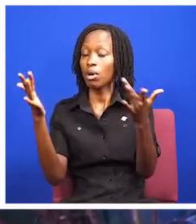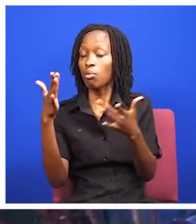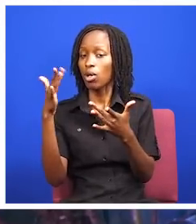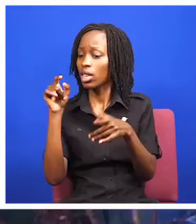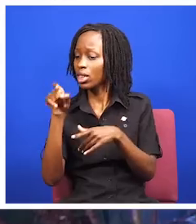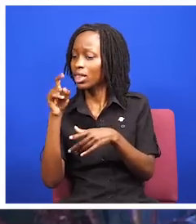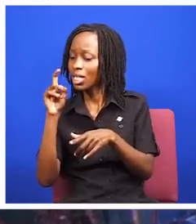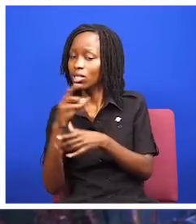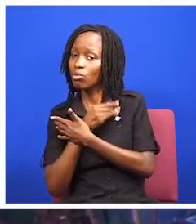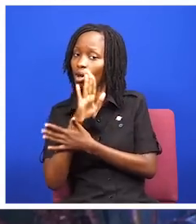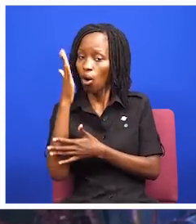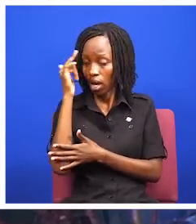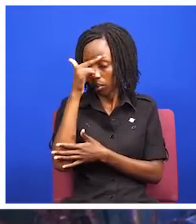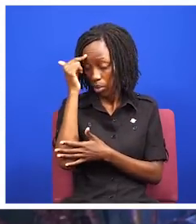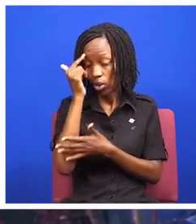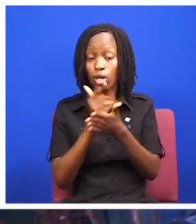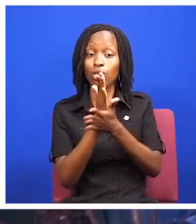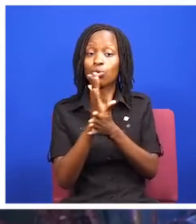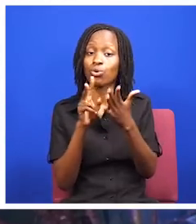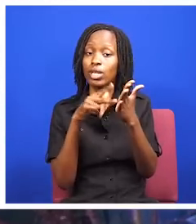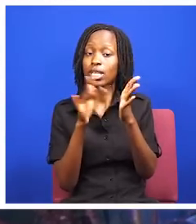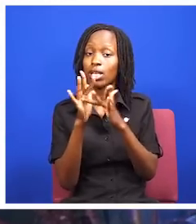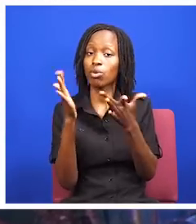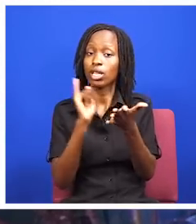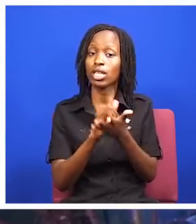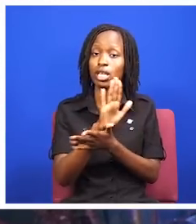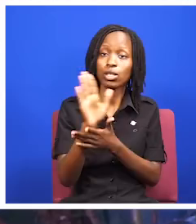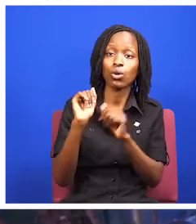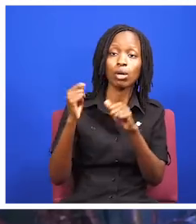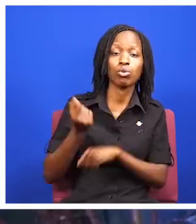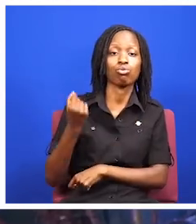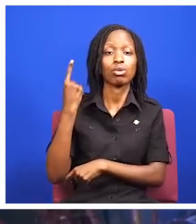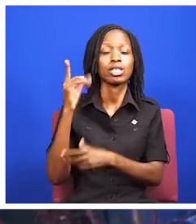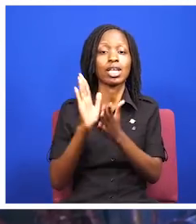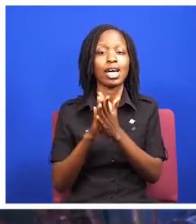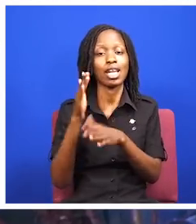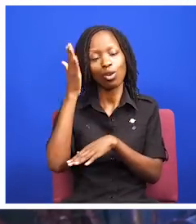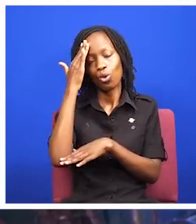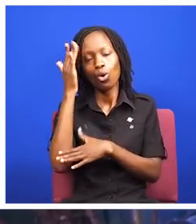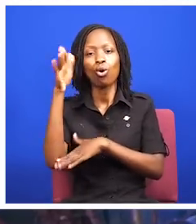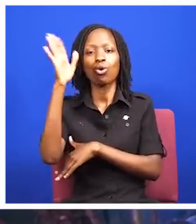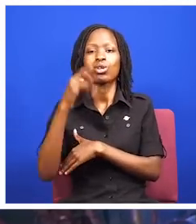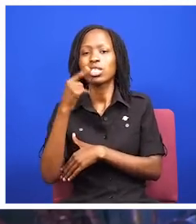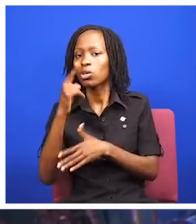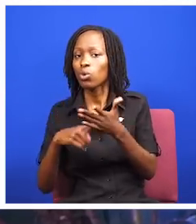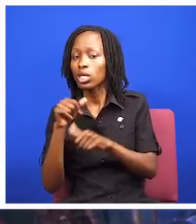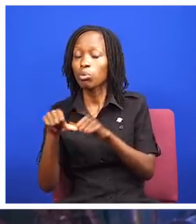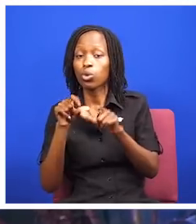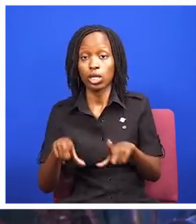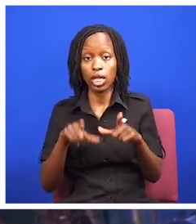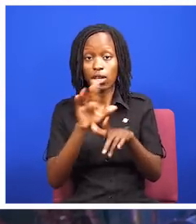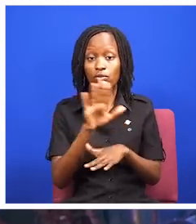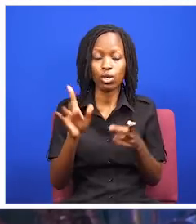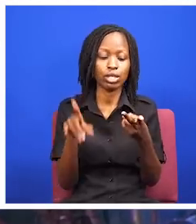friend. Why? Because it is by reading the Word of God that you are able to understand and know what God is saying about your